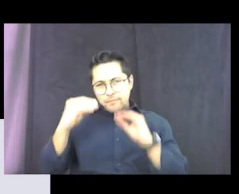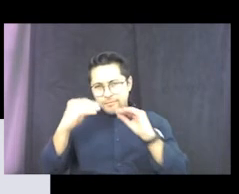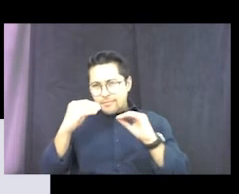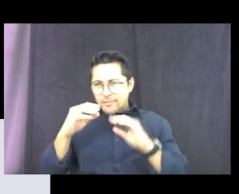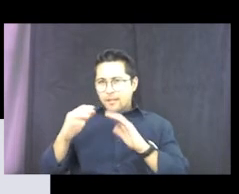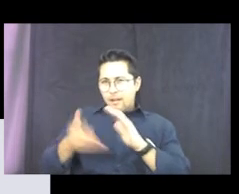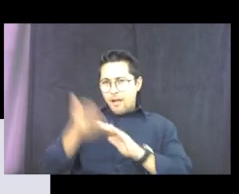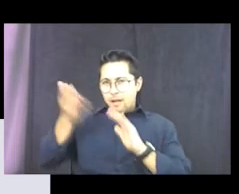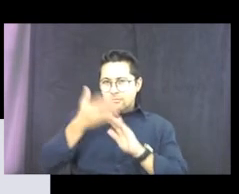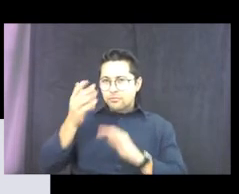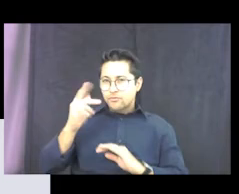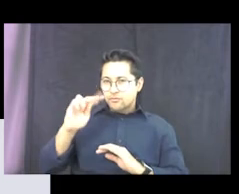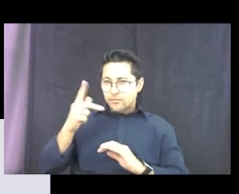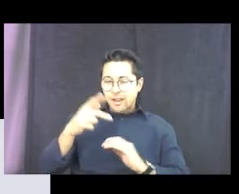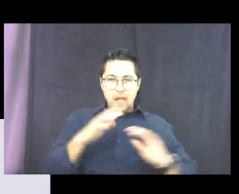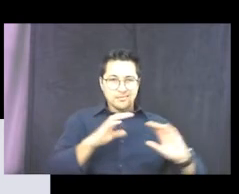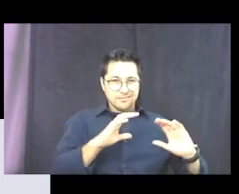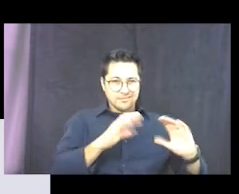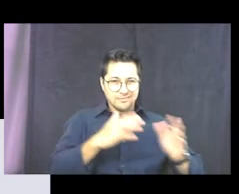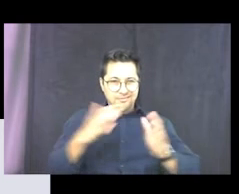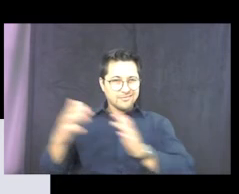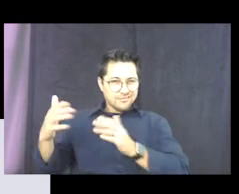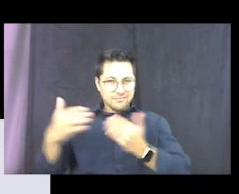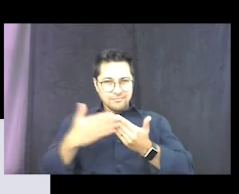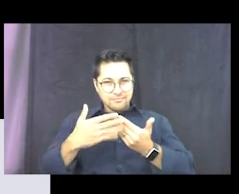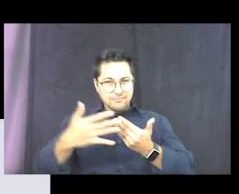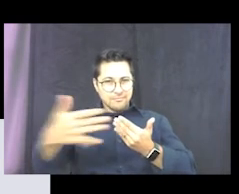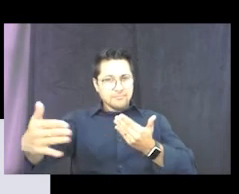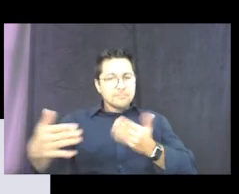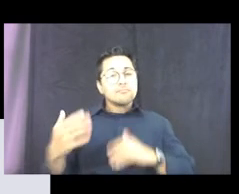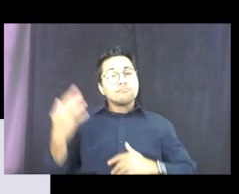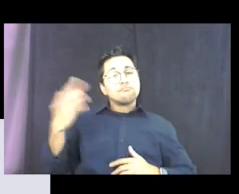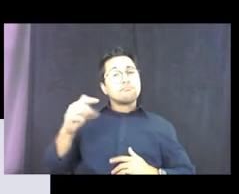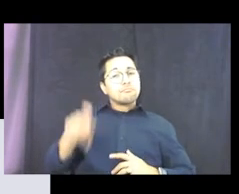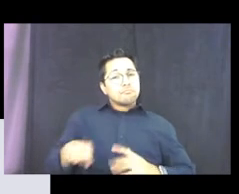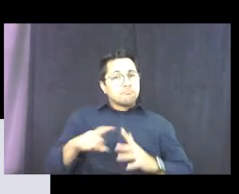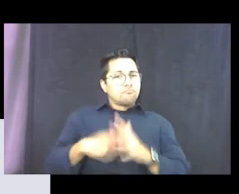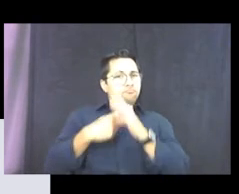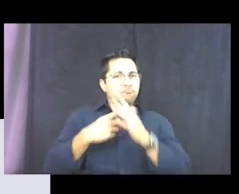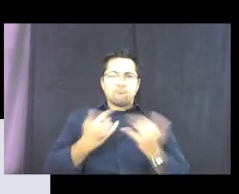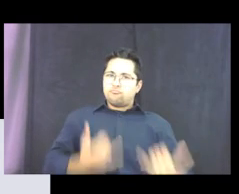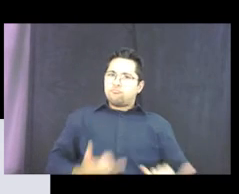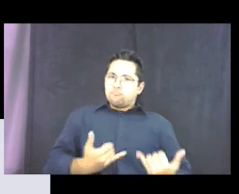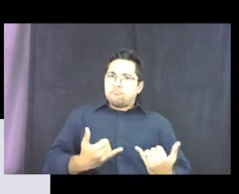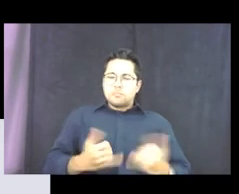operational tasks in chunks over time. That's why you need to get started right away.